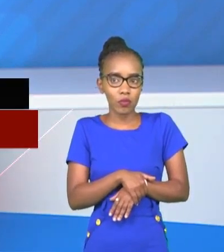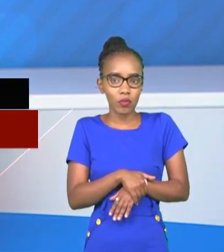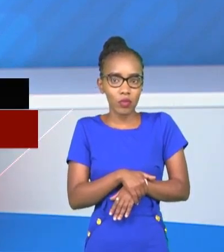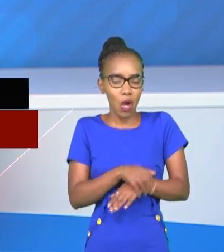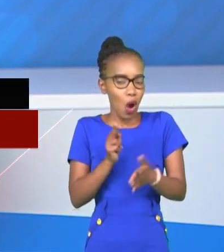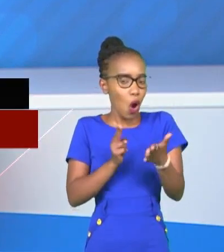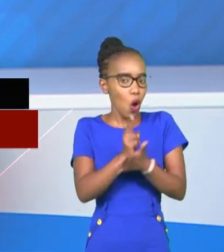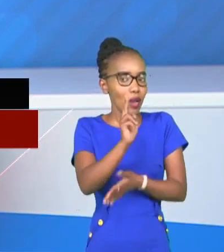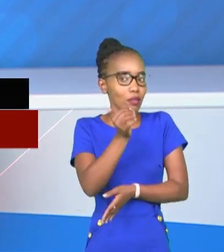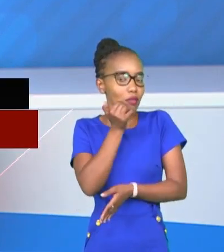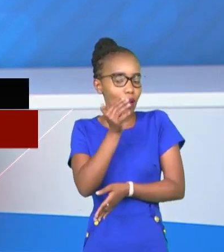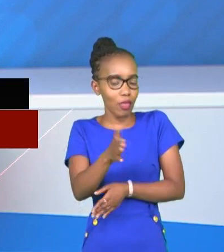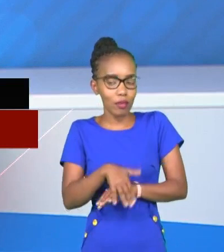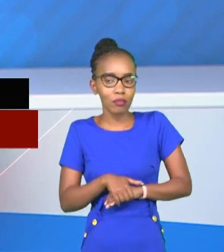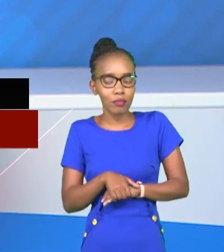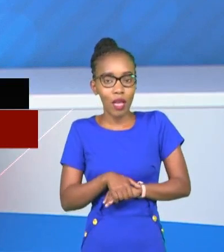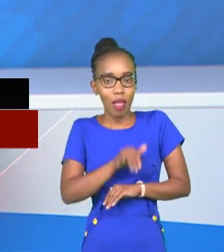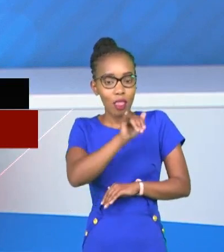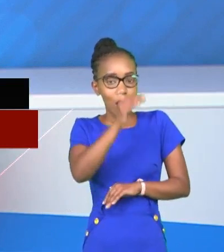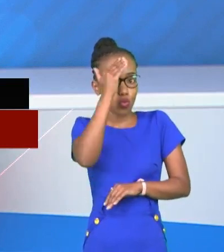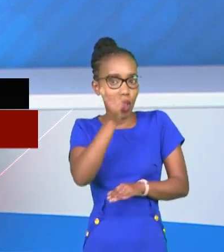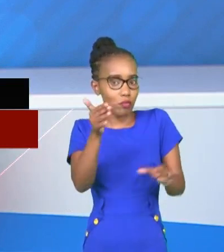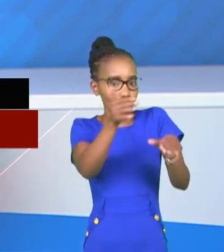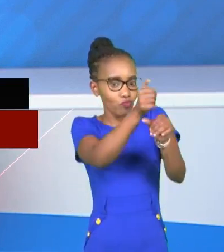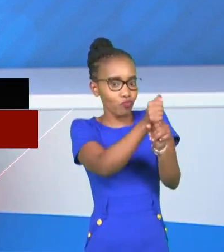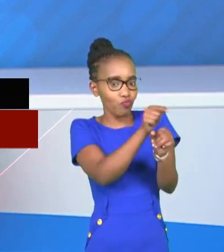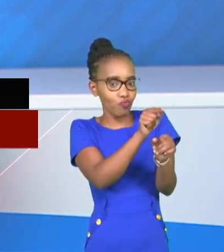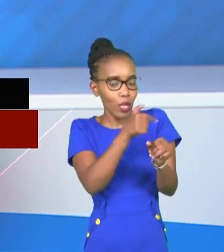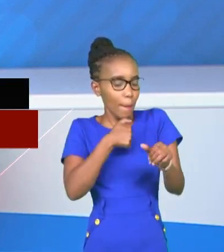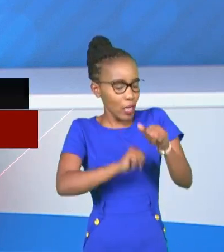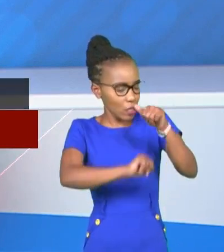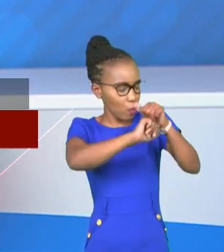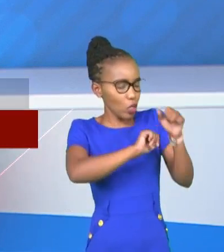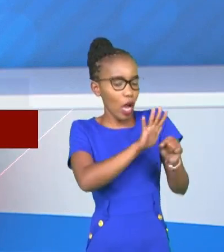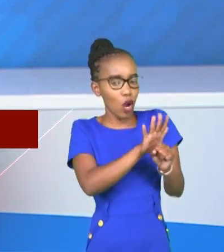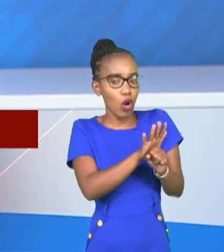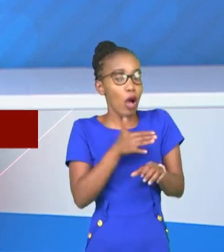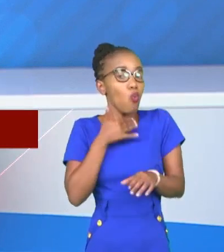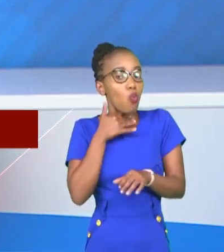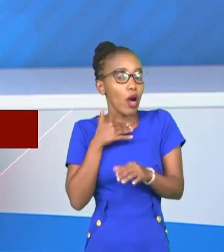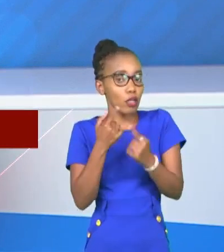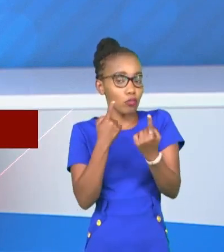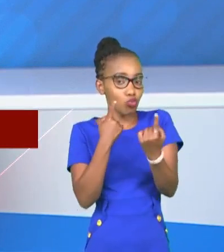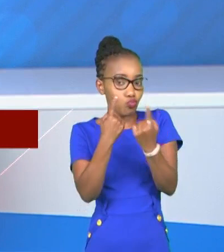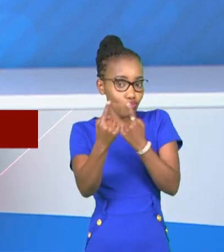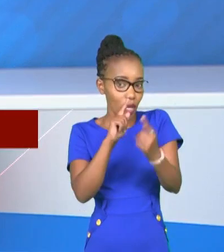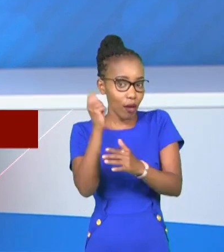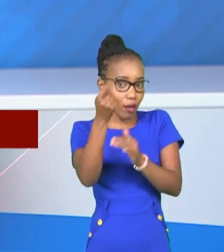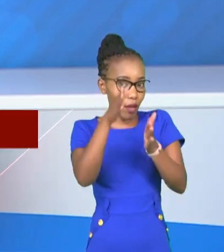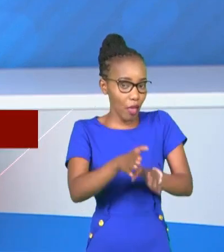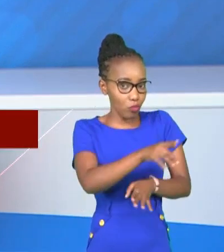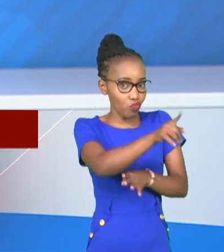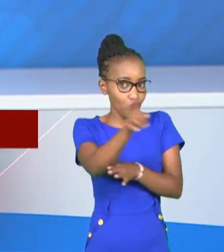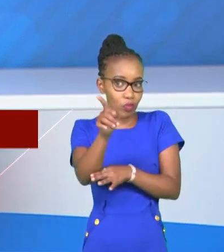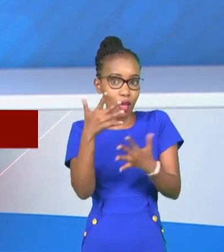dishonest. And that's why this alliance are coming, and I support the alliance. And I want to say that to tell Kenyans that even more